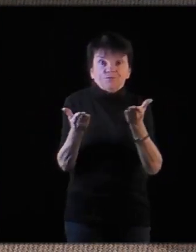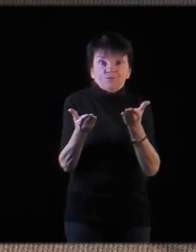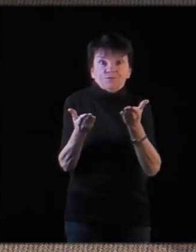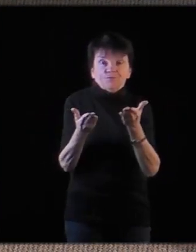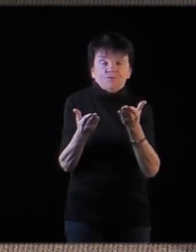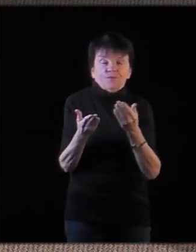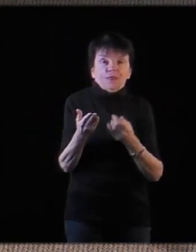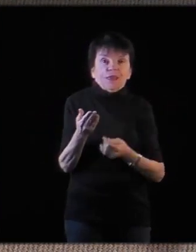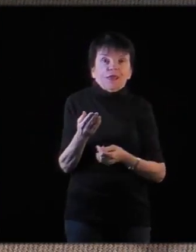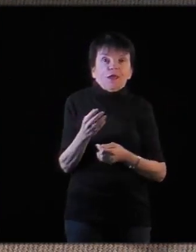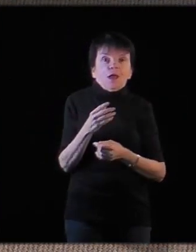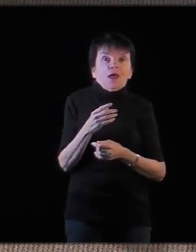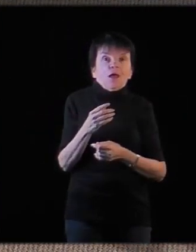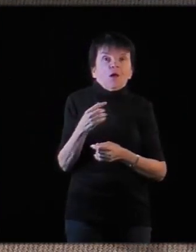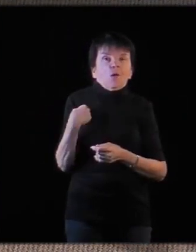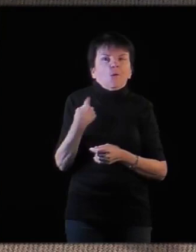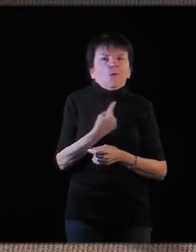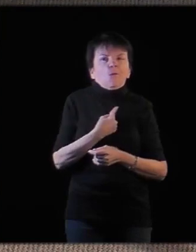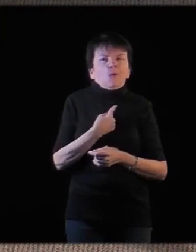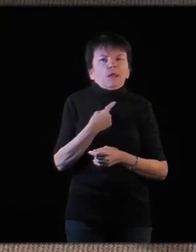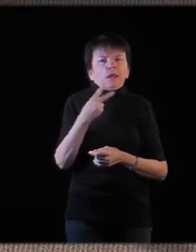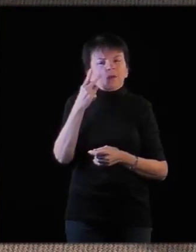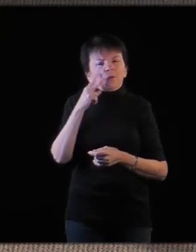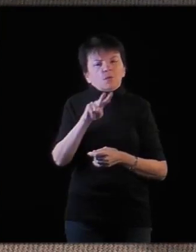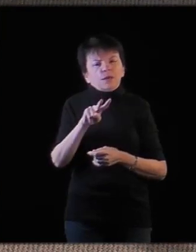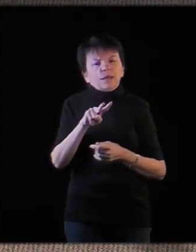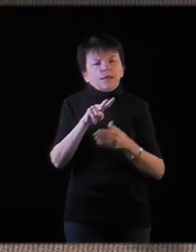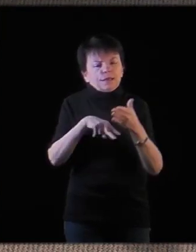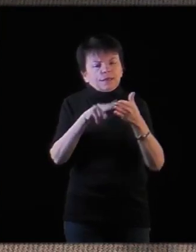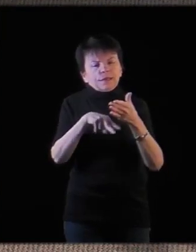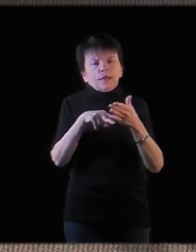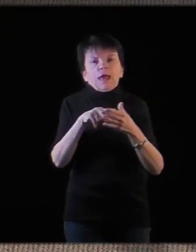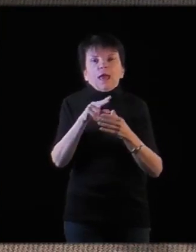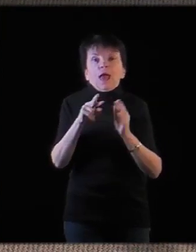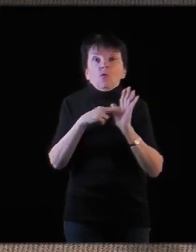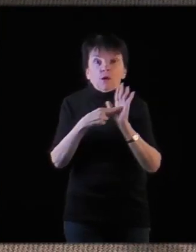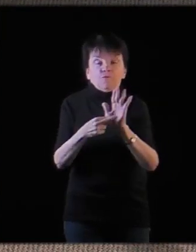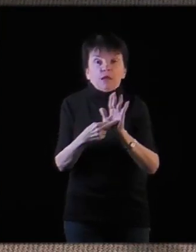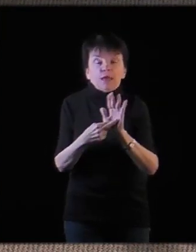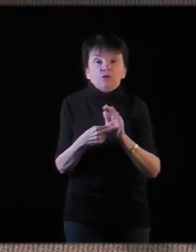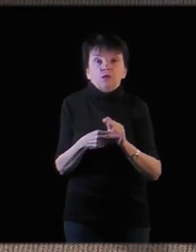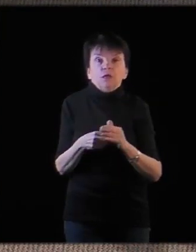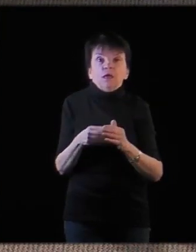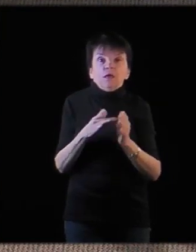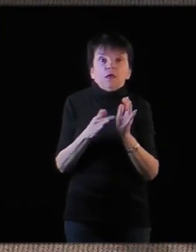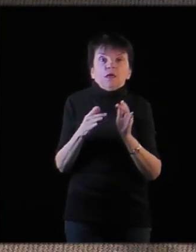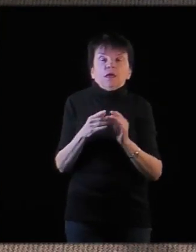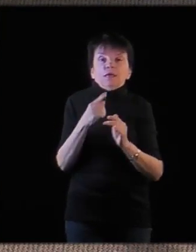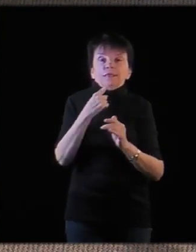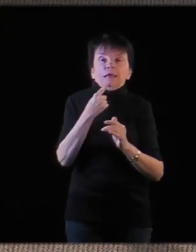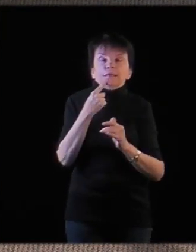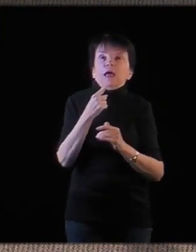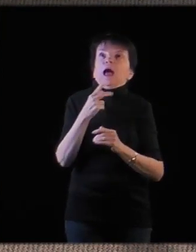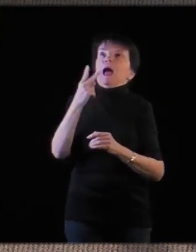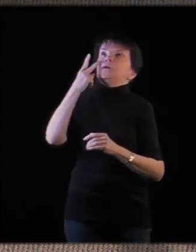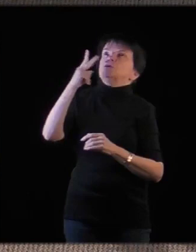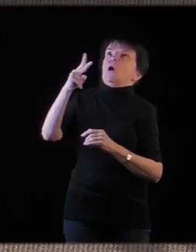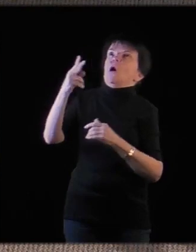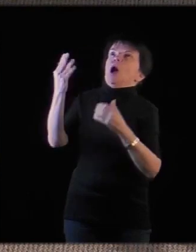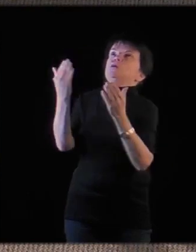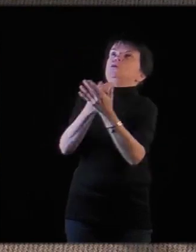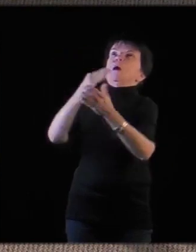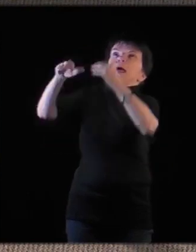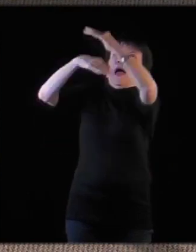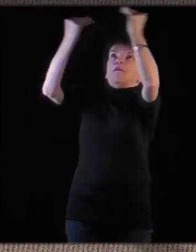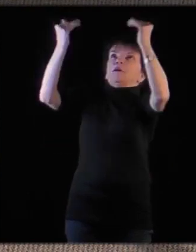Revelation, we would see Jesus making this statement, I saw a new heaven and new earth. I saw the holy city, the new Jerusalem, coming